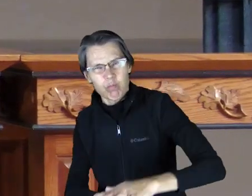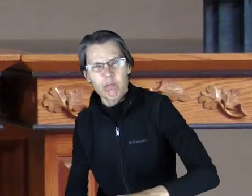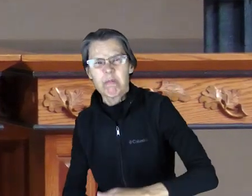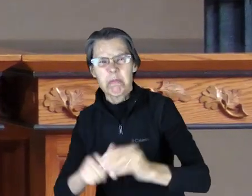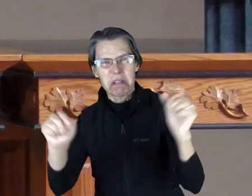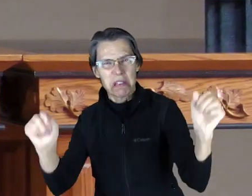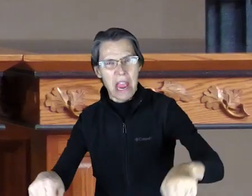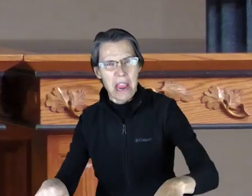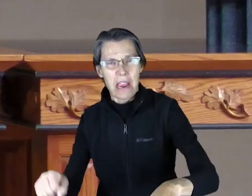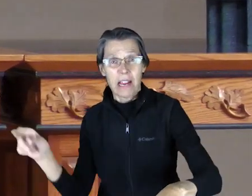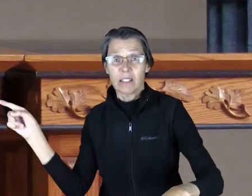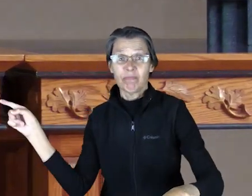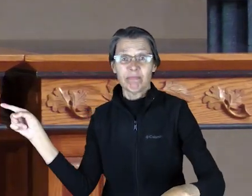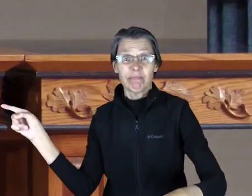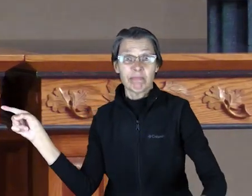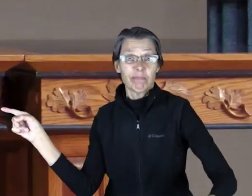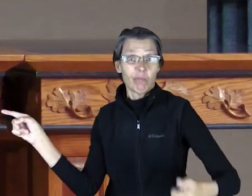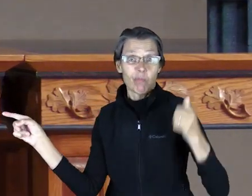Are we